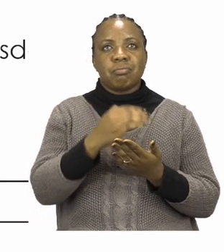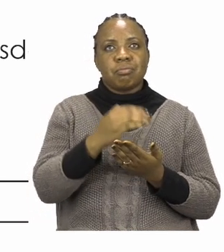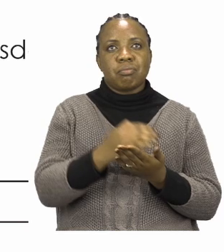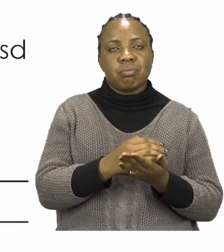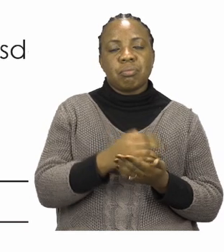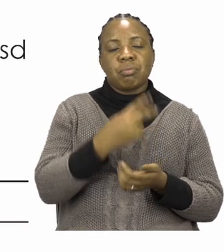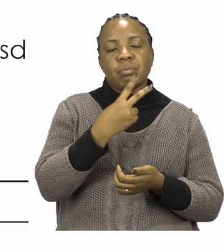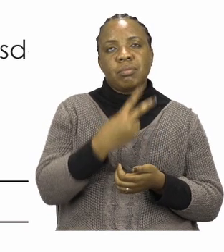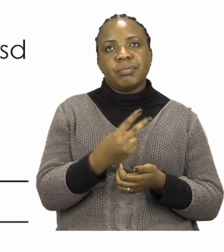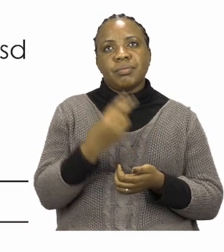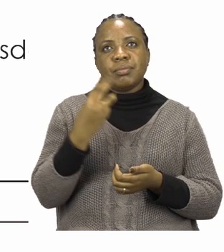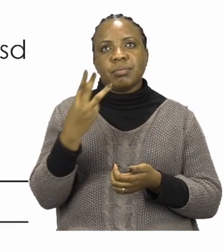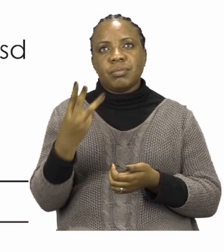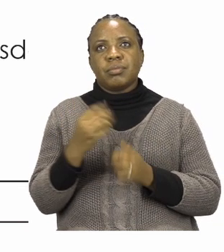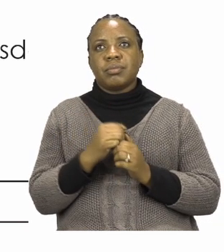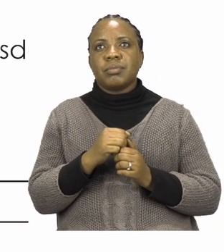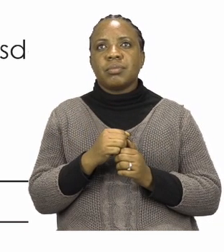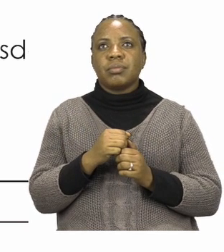23 bottles.